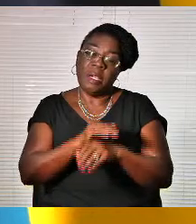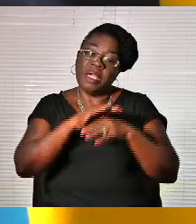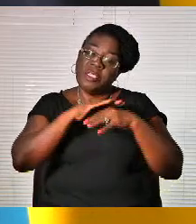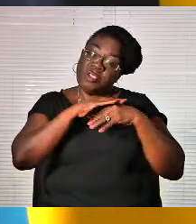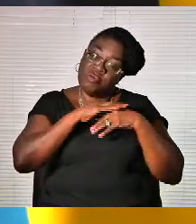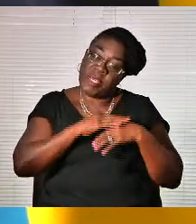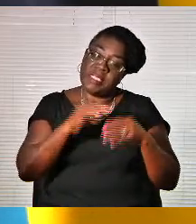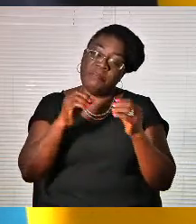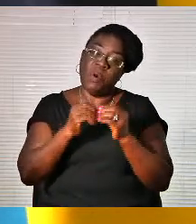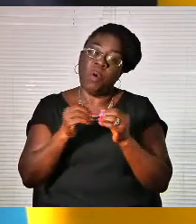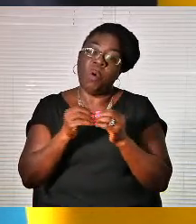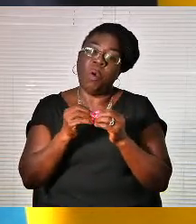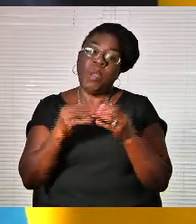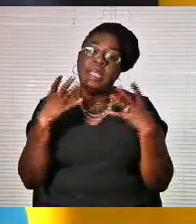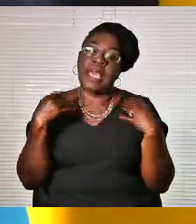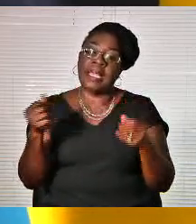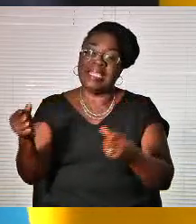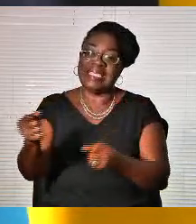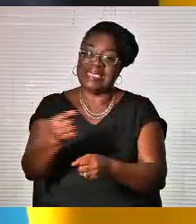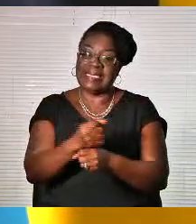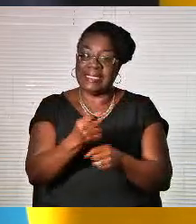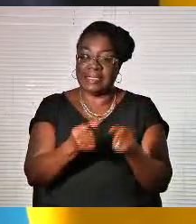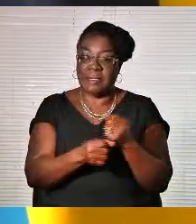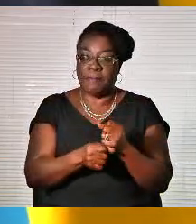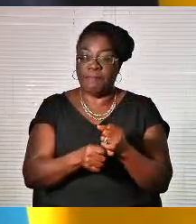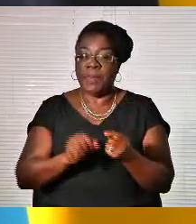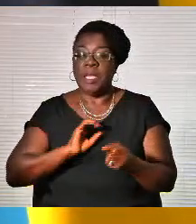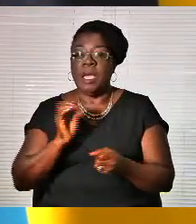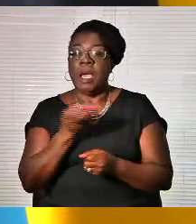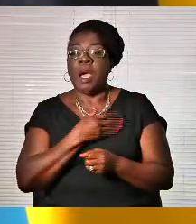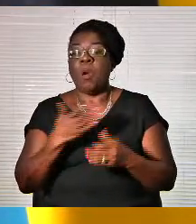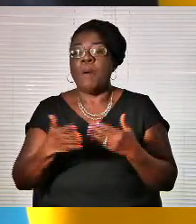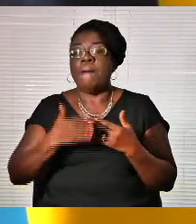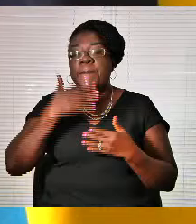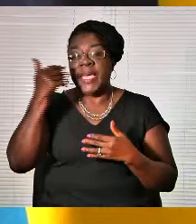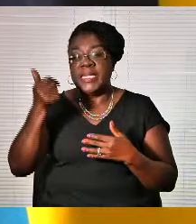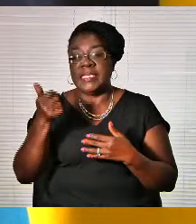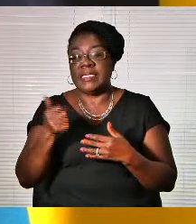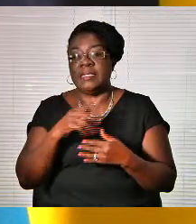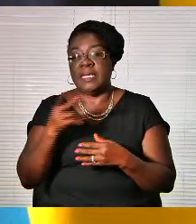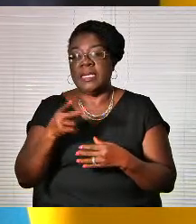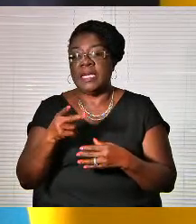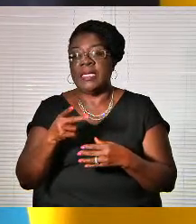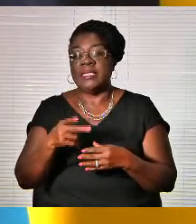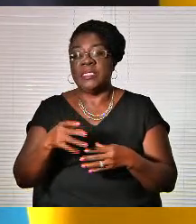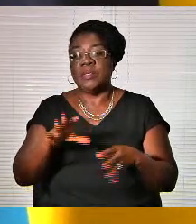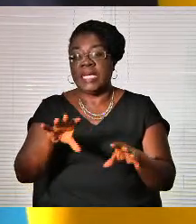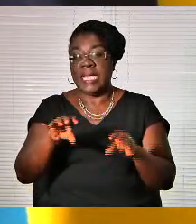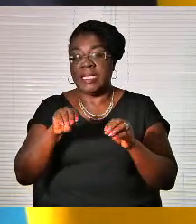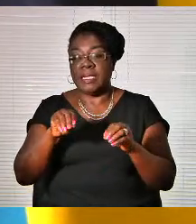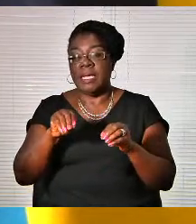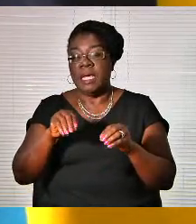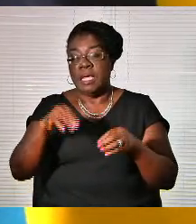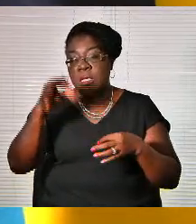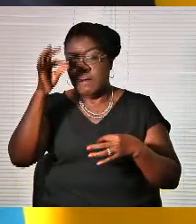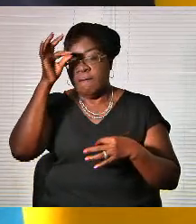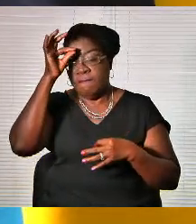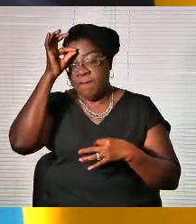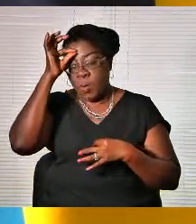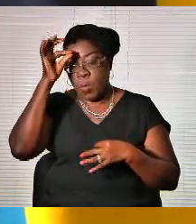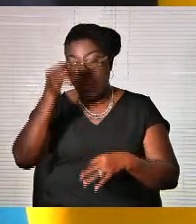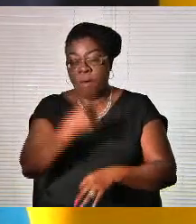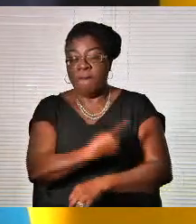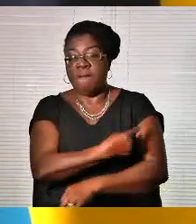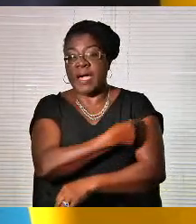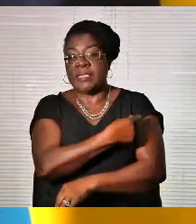infrastructure. Our best safeguard is the flu vaccine. We send out a